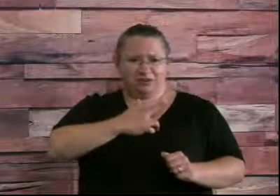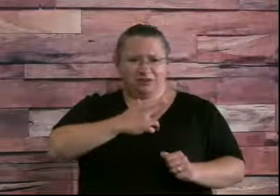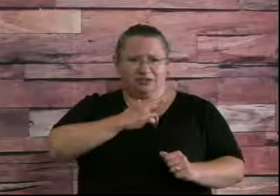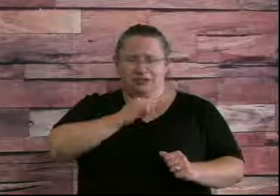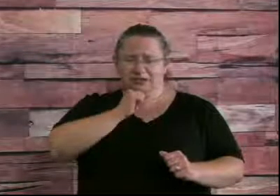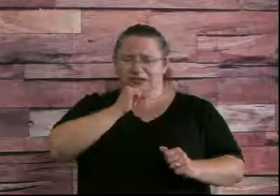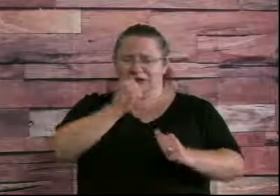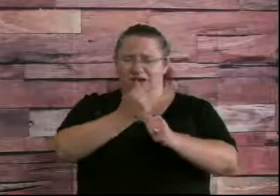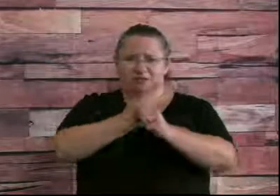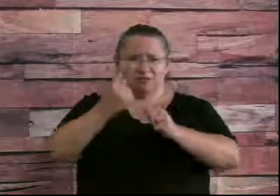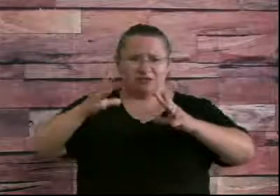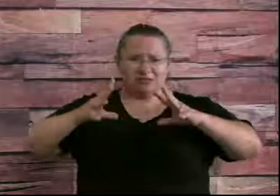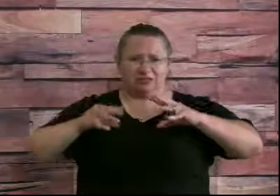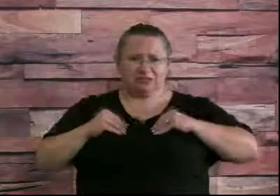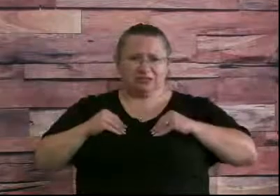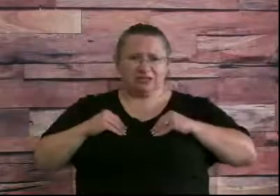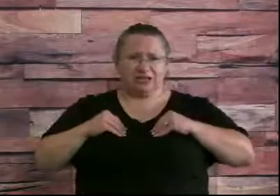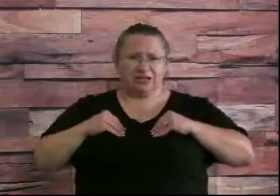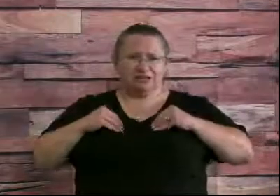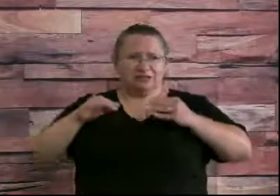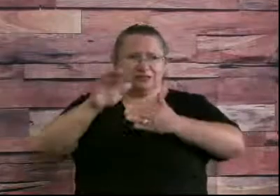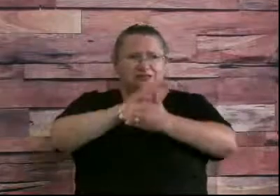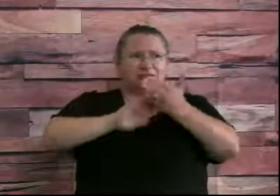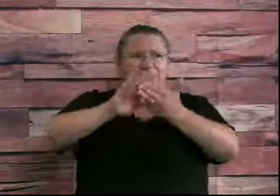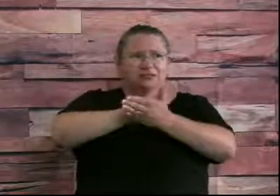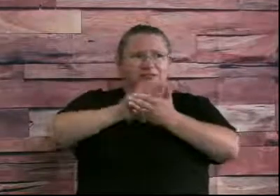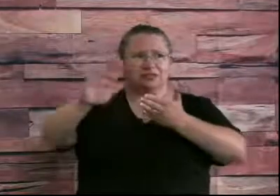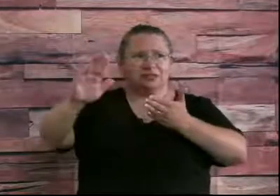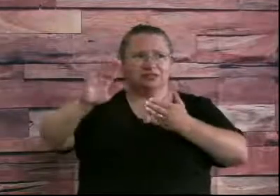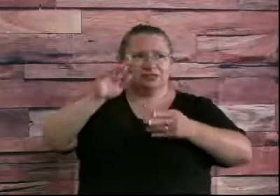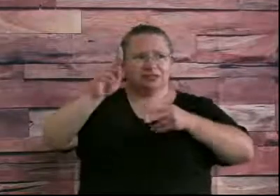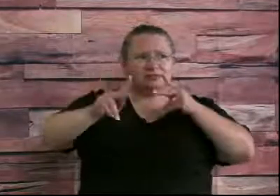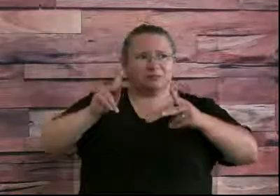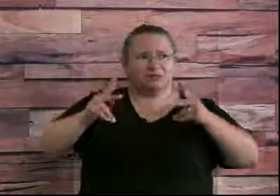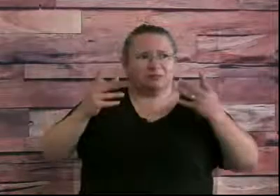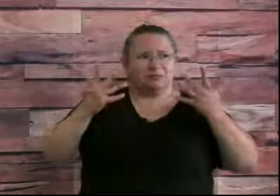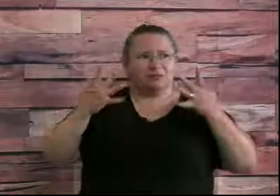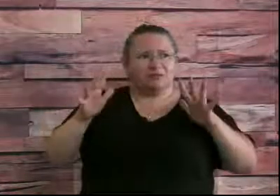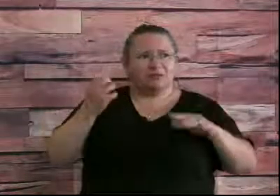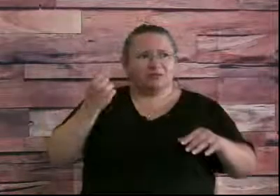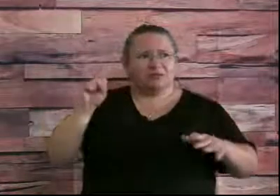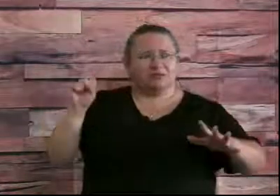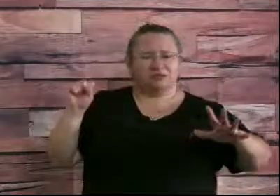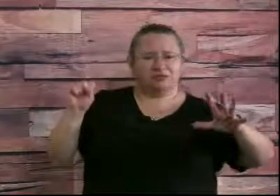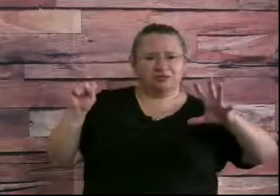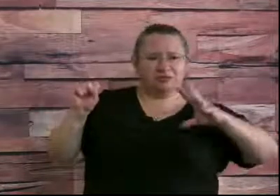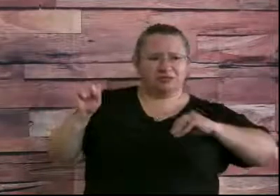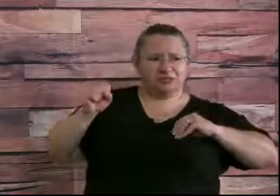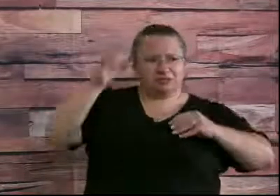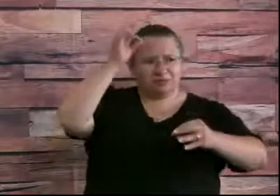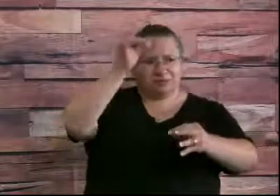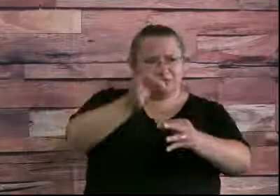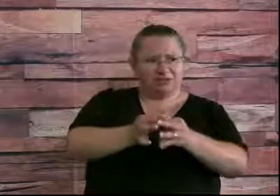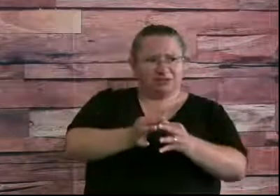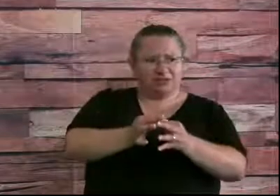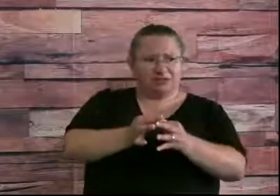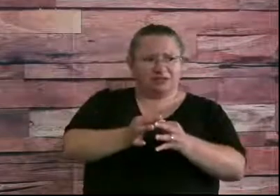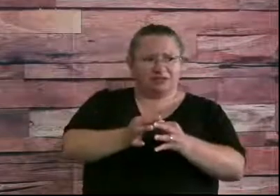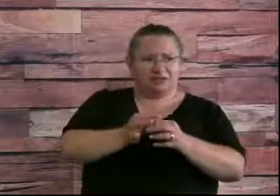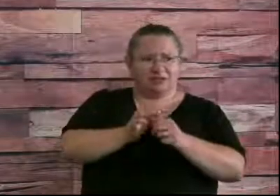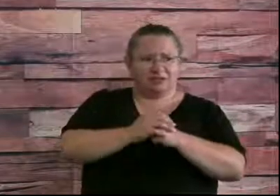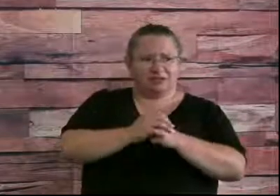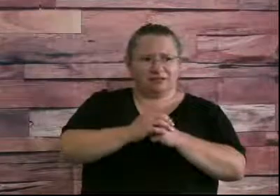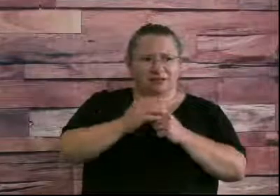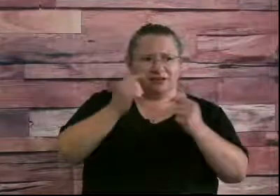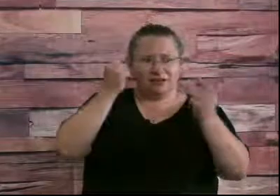to accept salvation. Some people will completely reject the faith. Some people are going to do that.